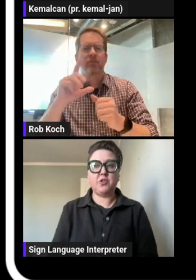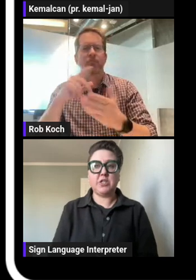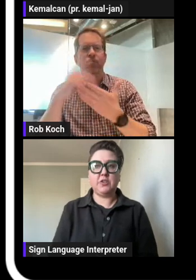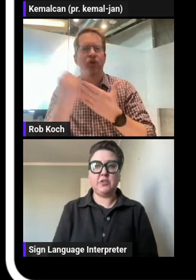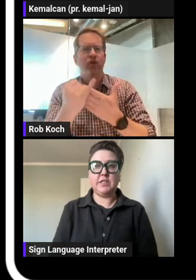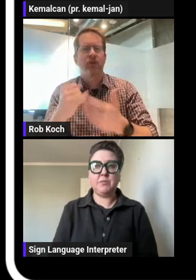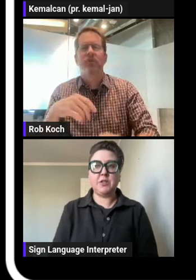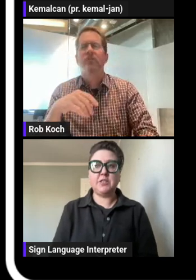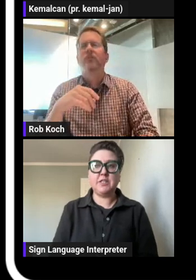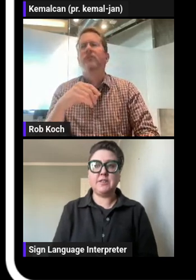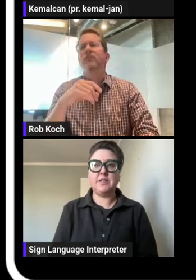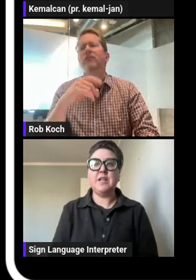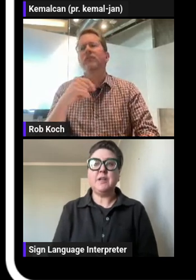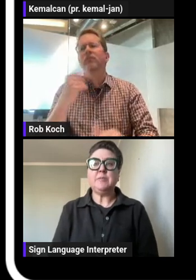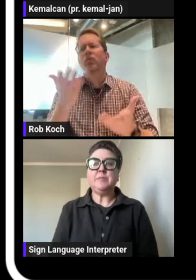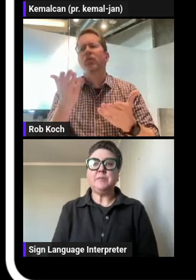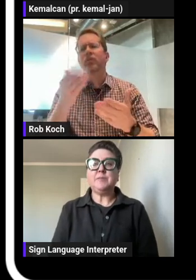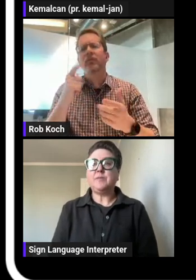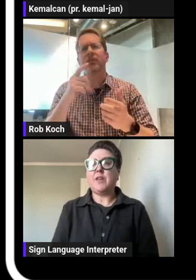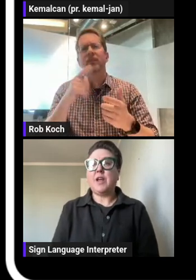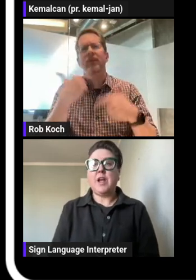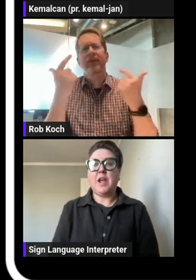data and machine learning projects.